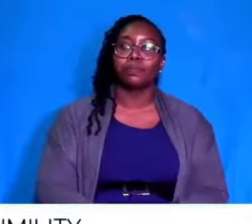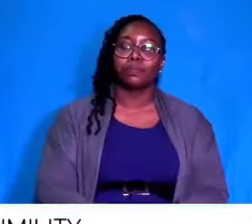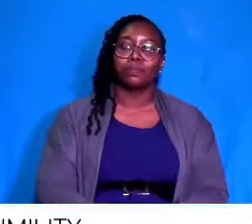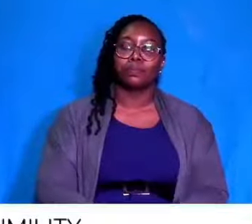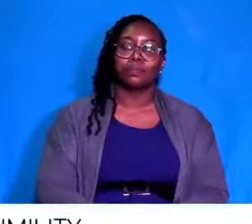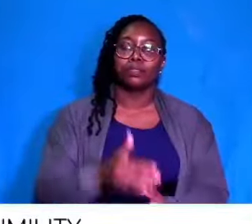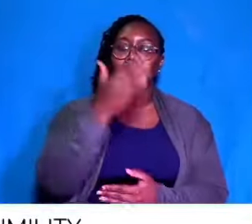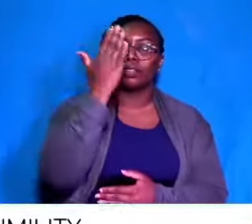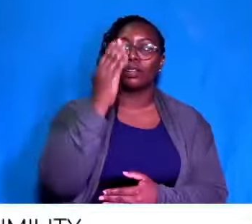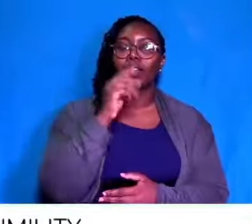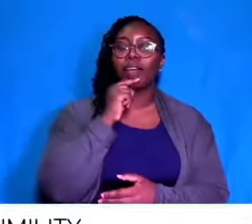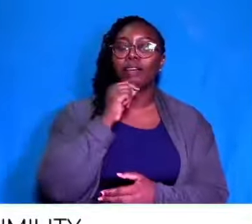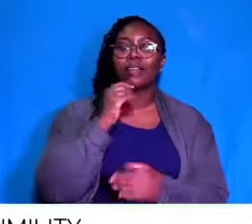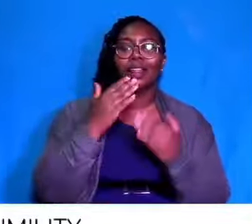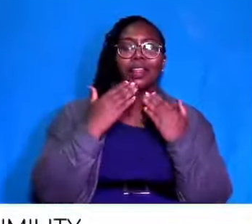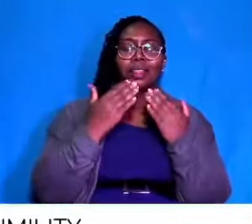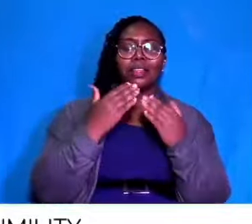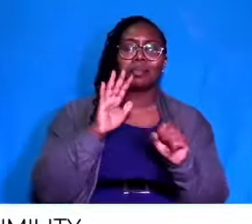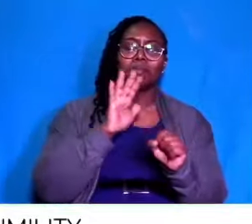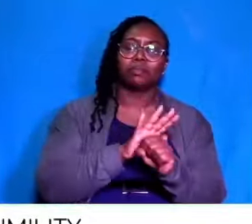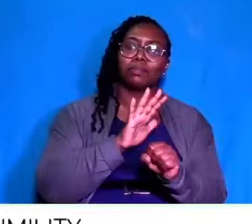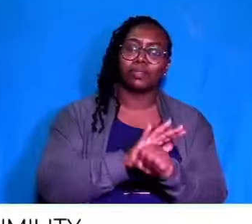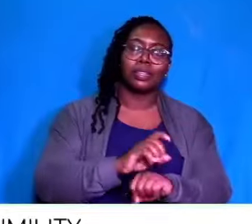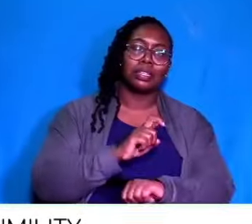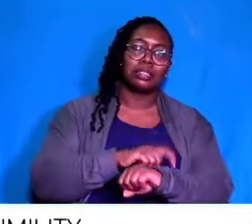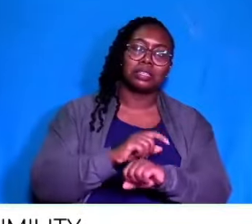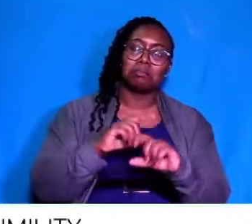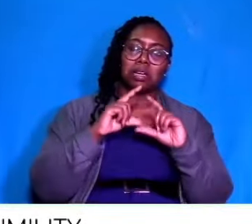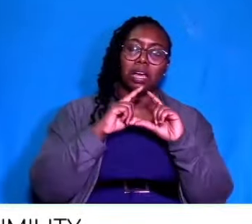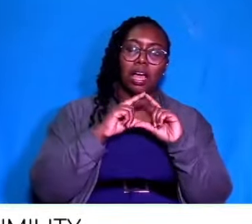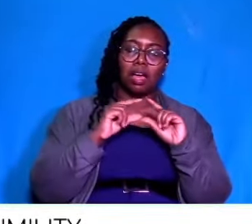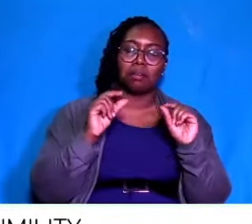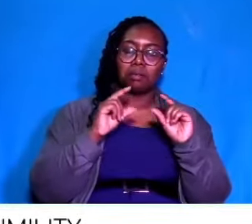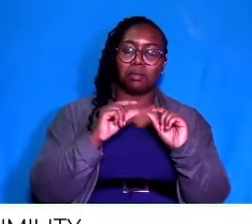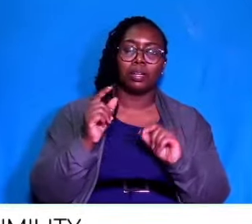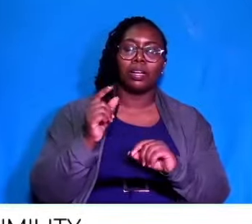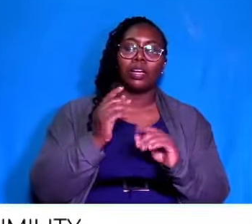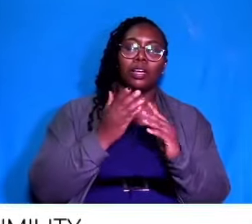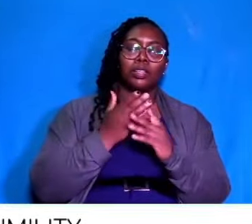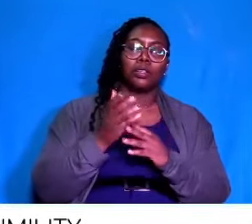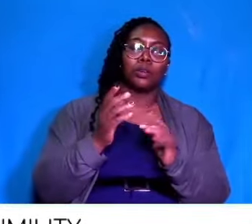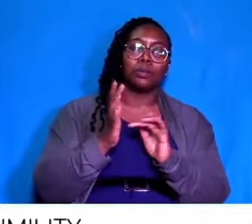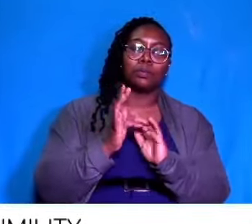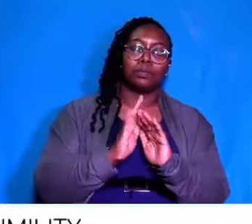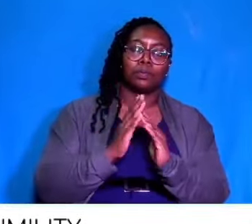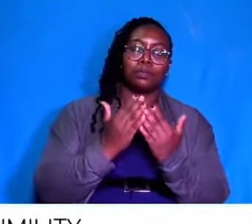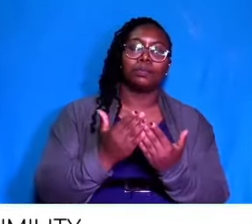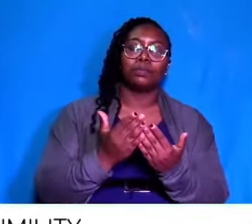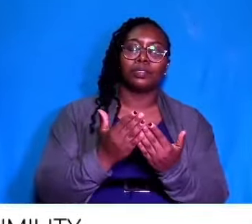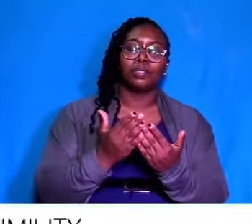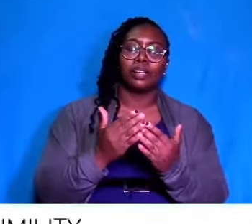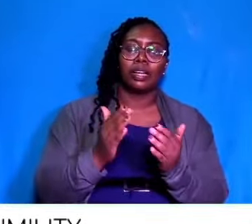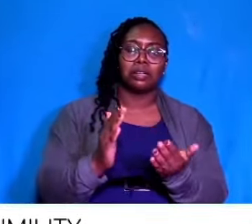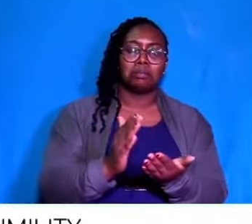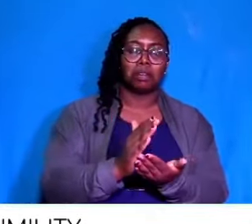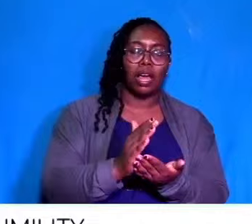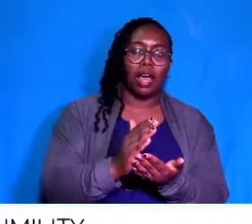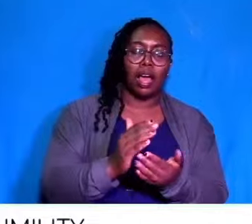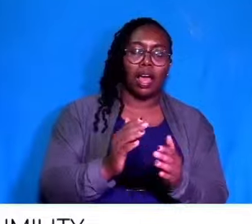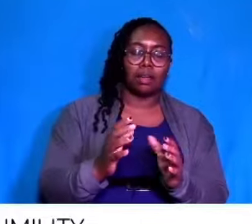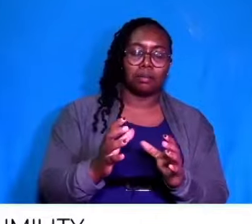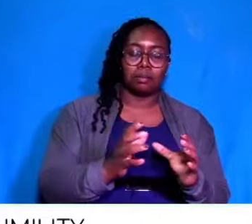God, our Father, we thank you so much as you bring your word through your servant whom you have prepared, set apart for this day, Lord. We pray